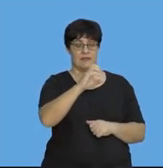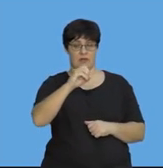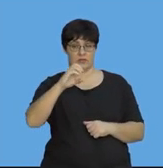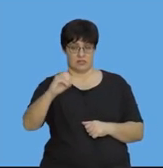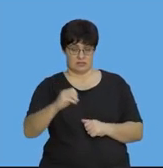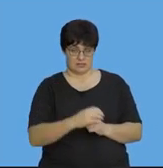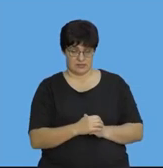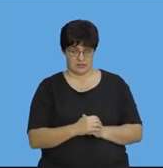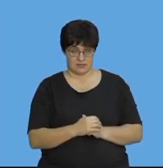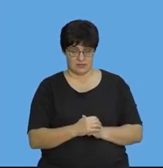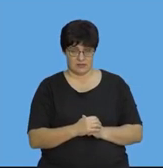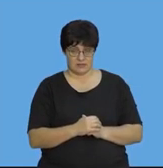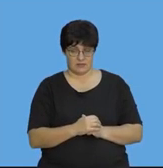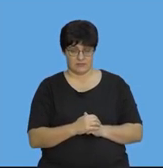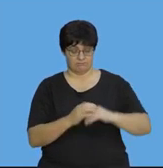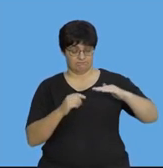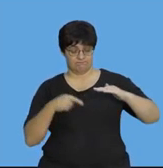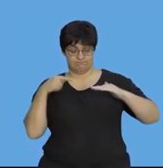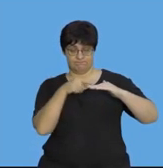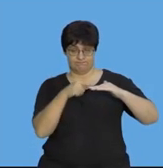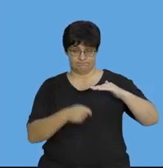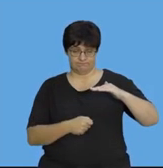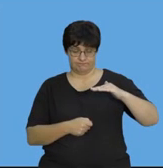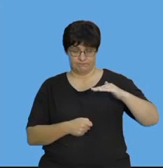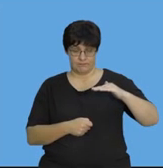at the 10,000, so we're going to start with this one.